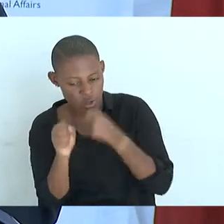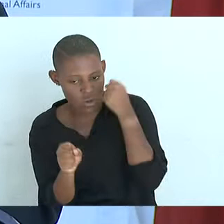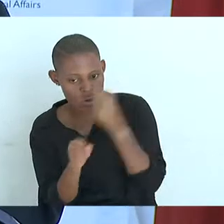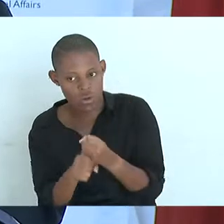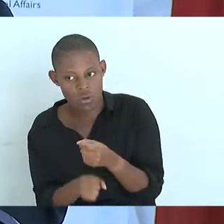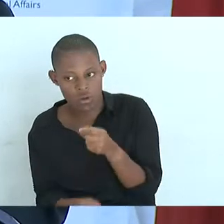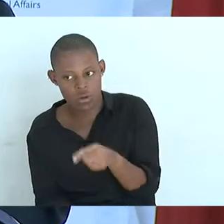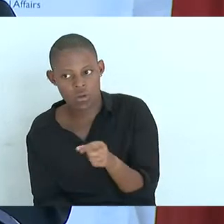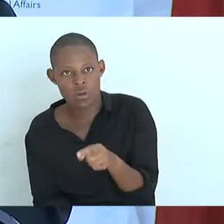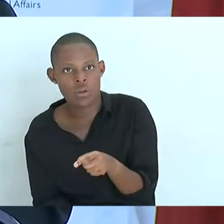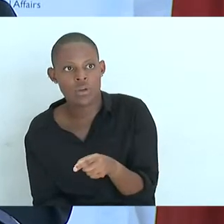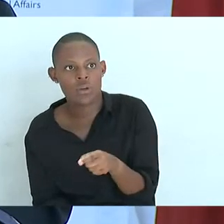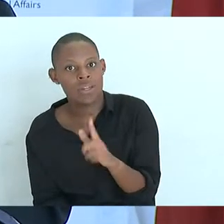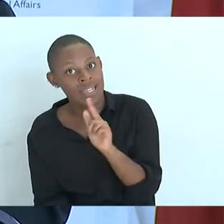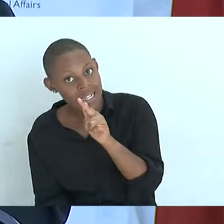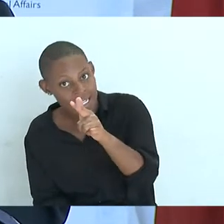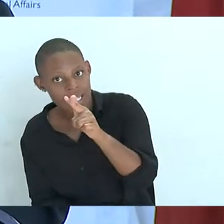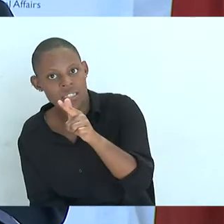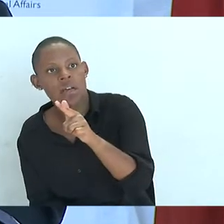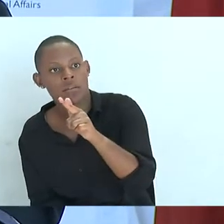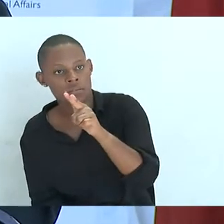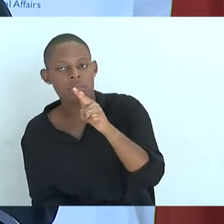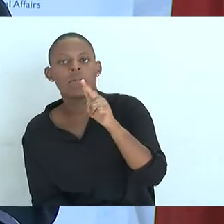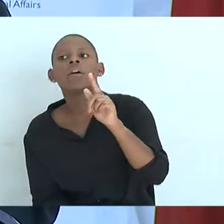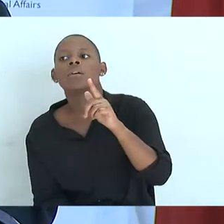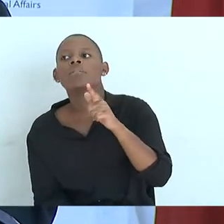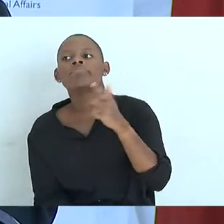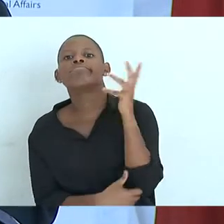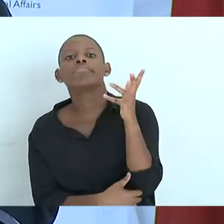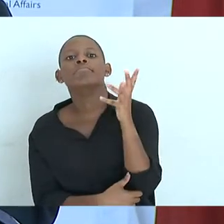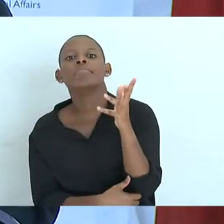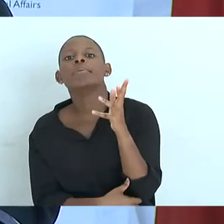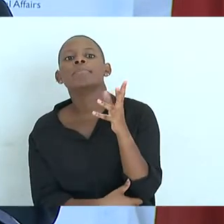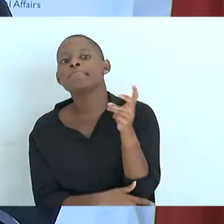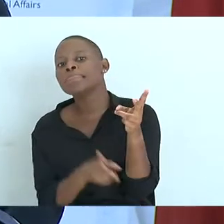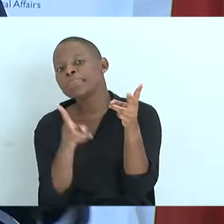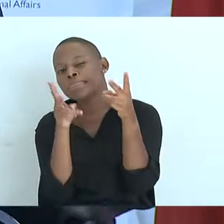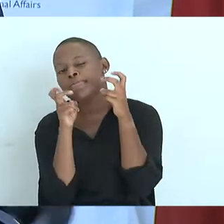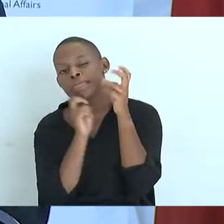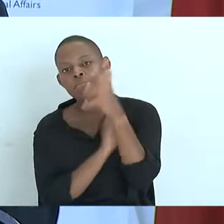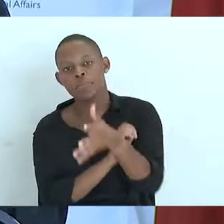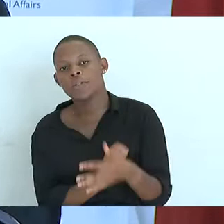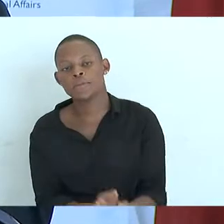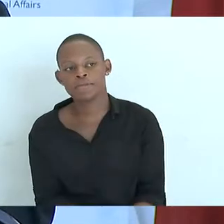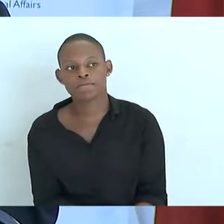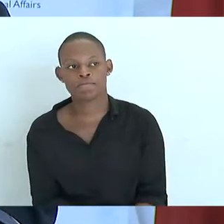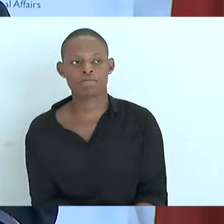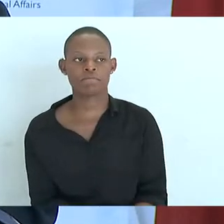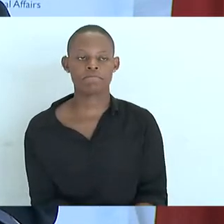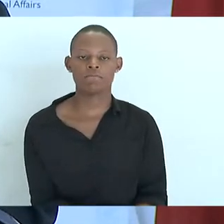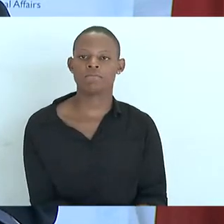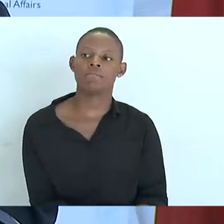be made later in the program. Of course, central to this